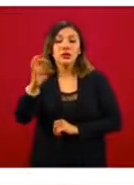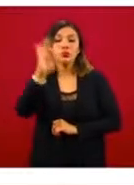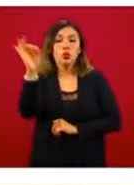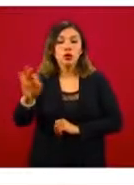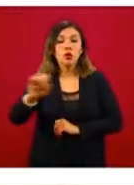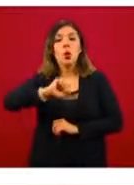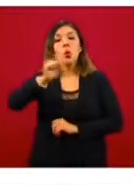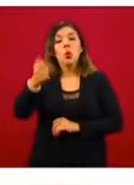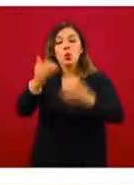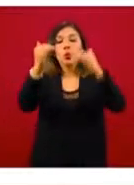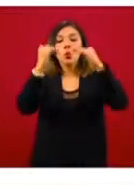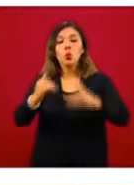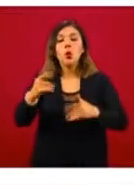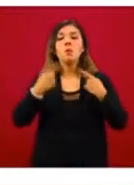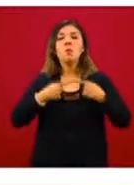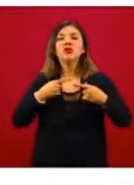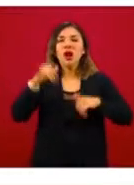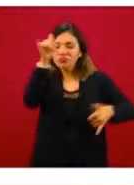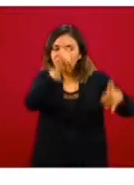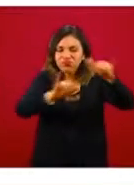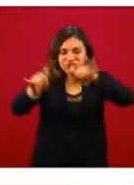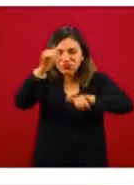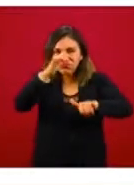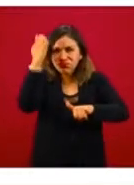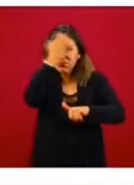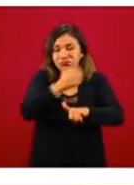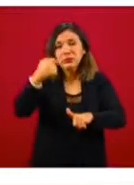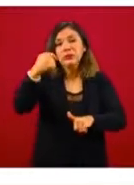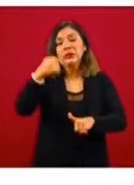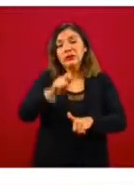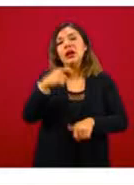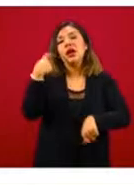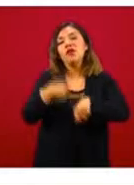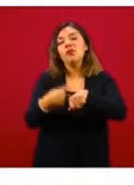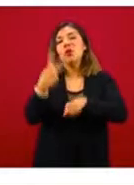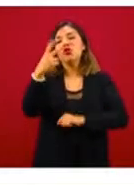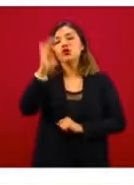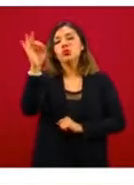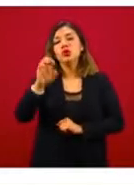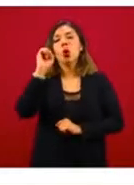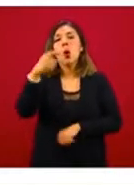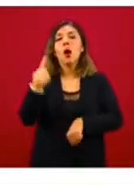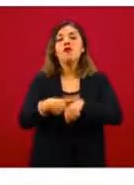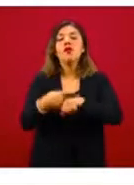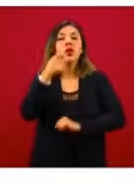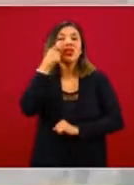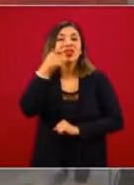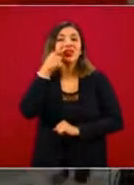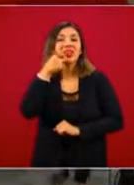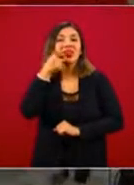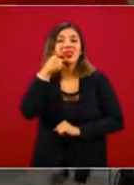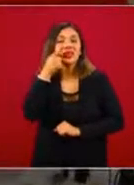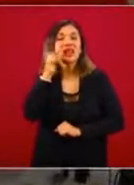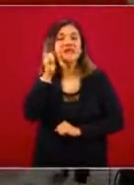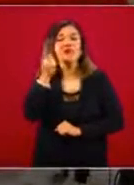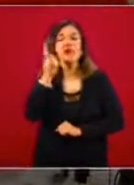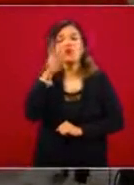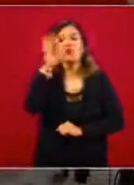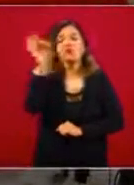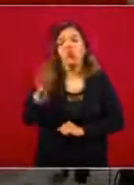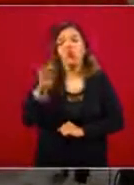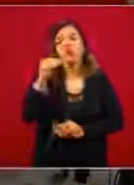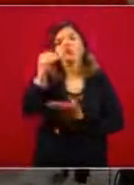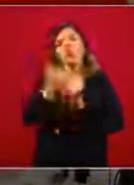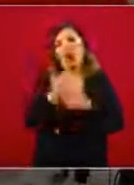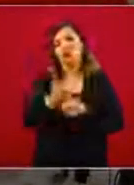And then, very specifically, we have laboratory workers, 2%, and dentists with 1%. These are the ones who